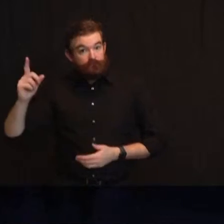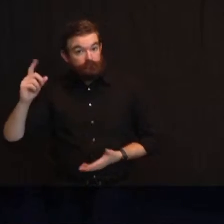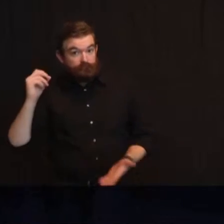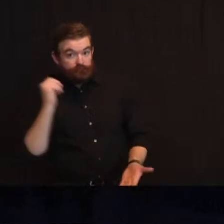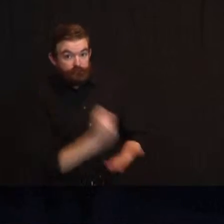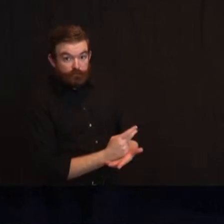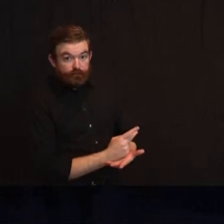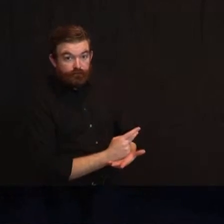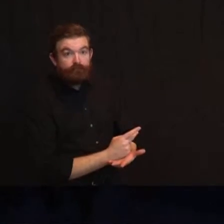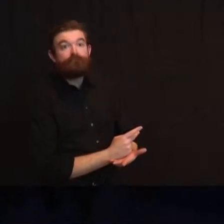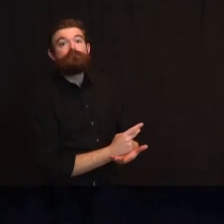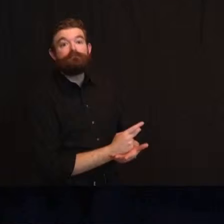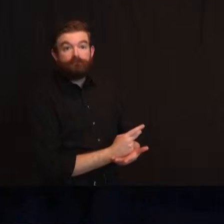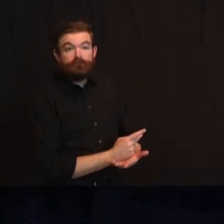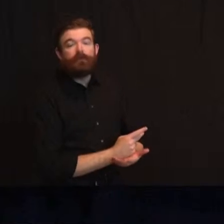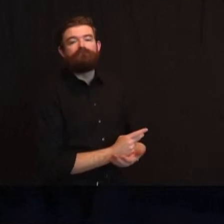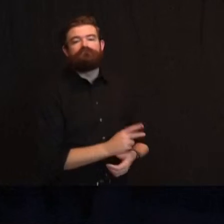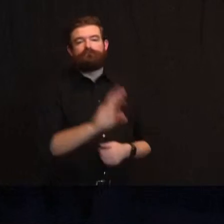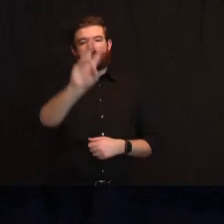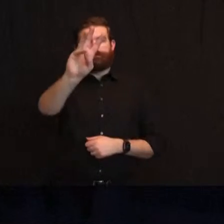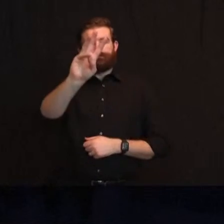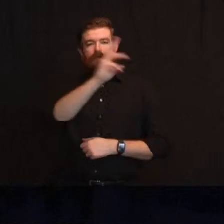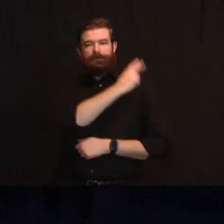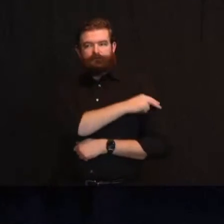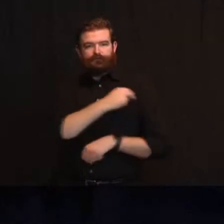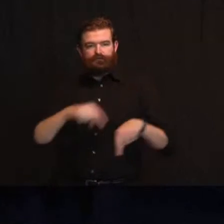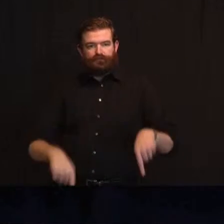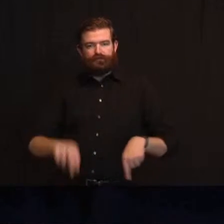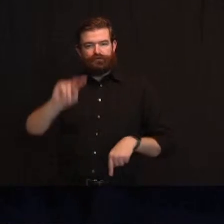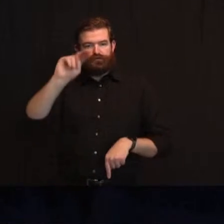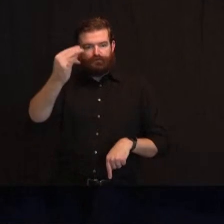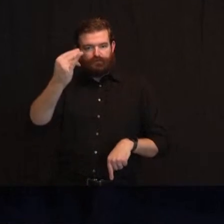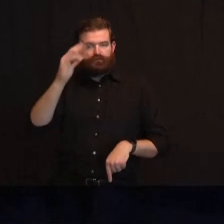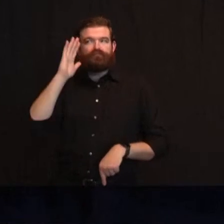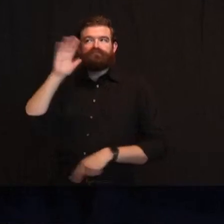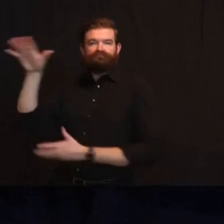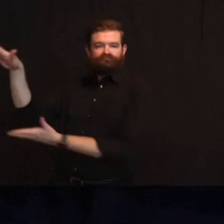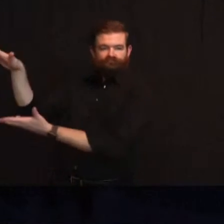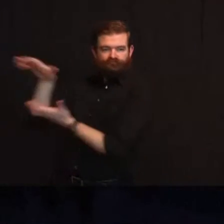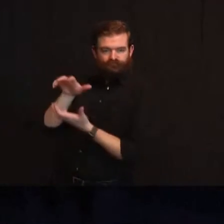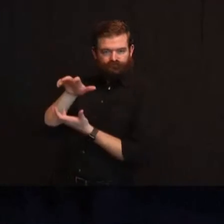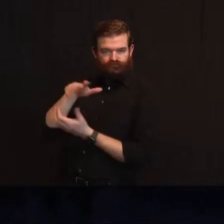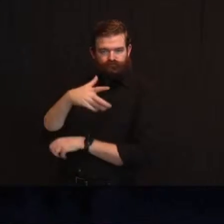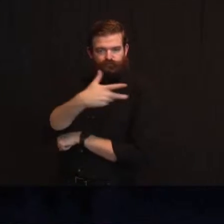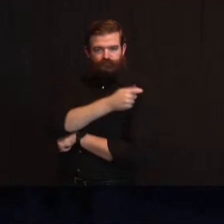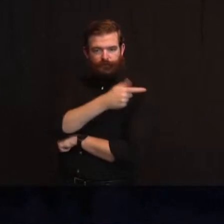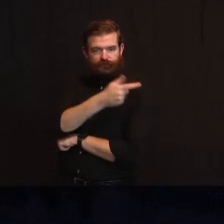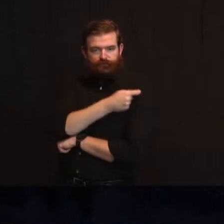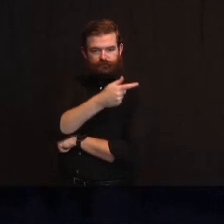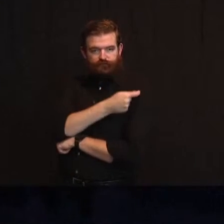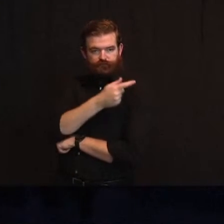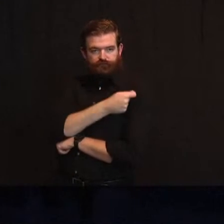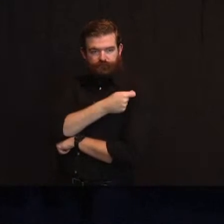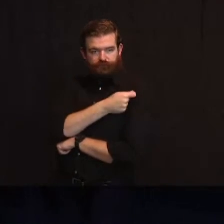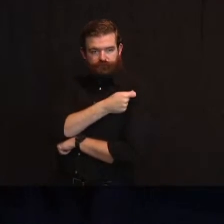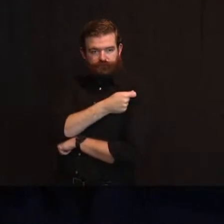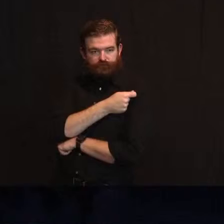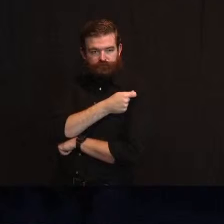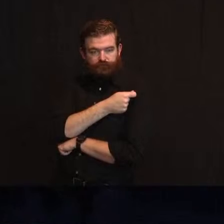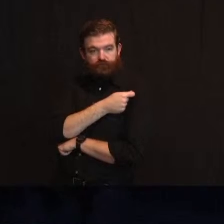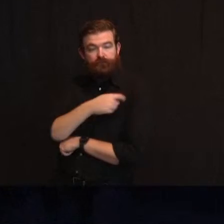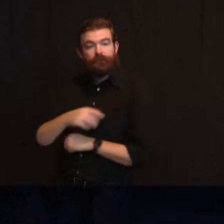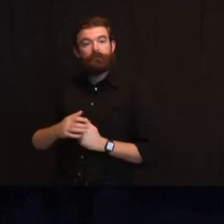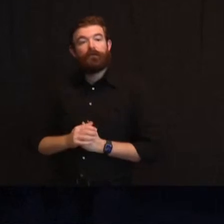call pre-positioned doses. The Advisory Committee on Immunization Practices, ACIP, will